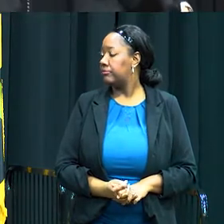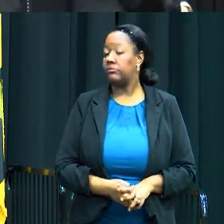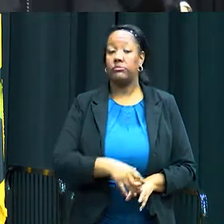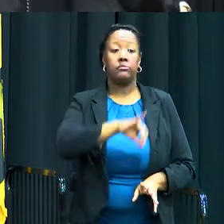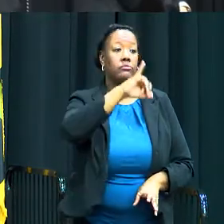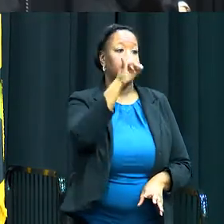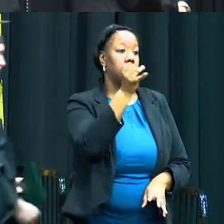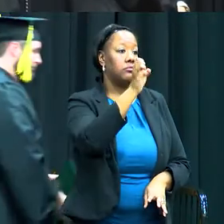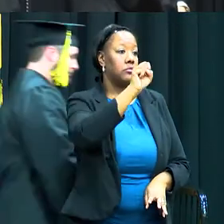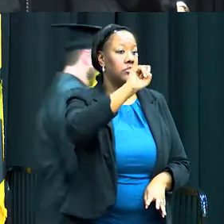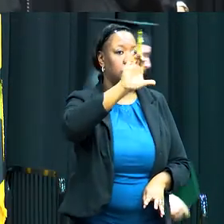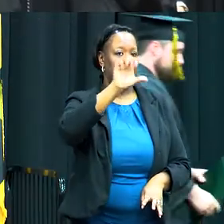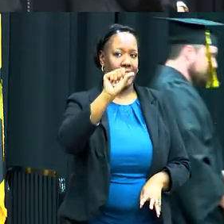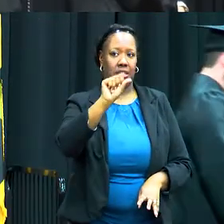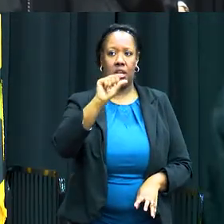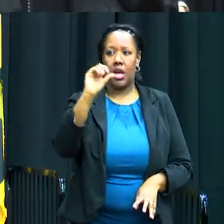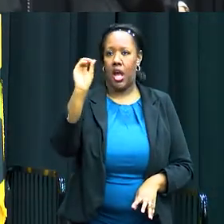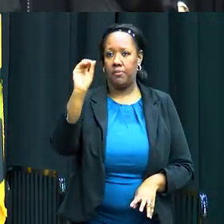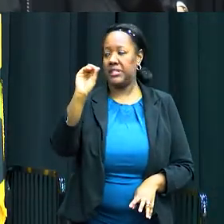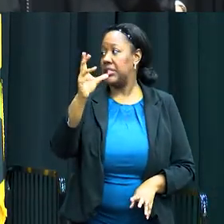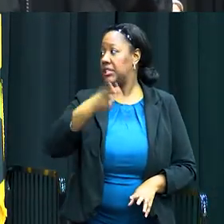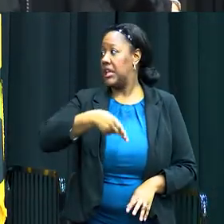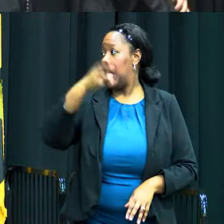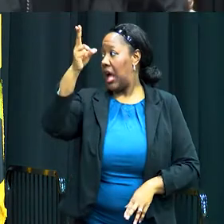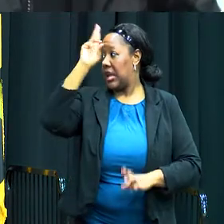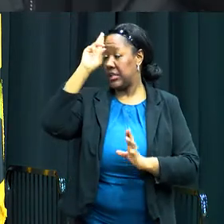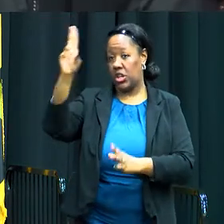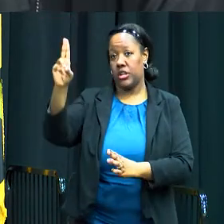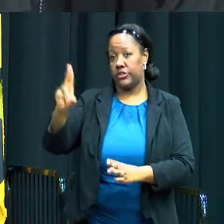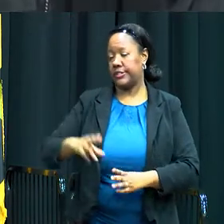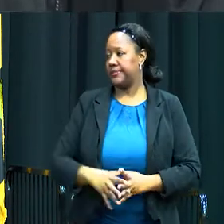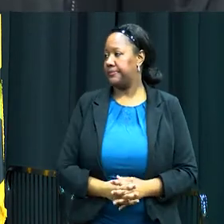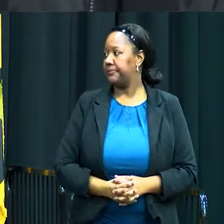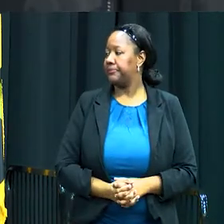Jessica Apisos, highest honors.